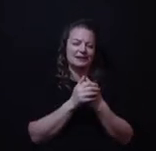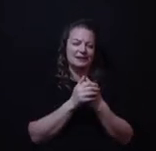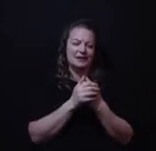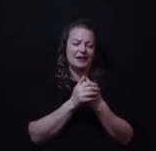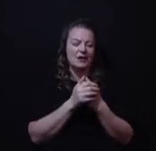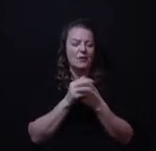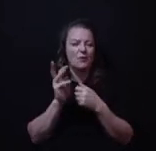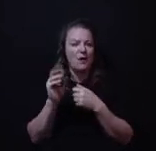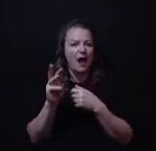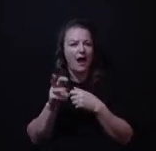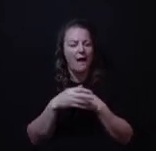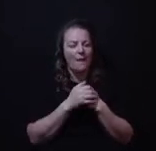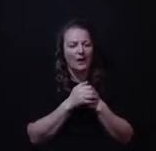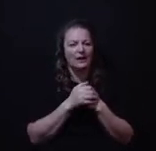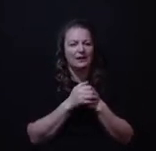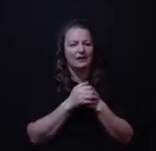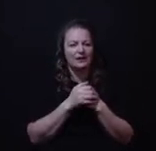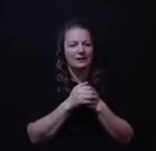Wow.